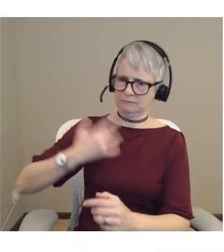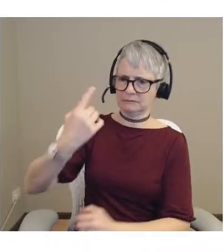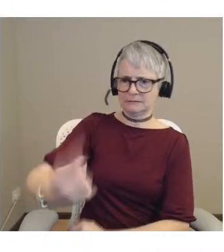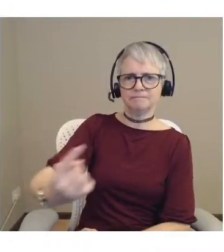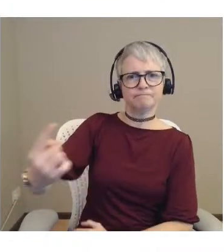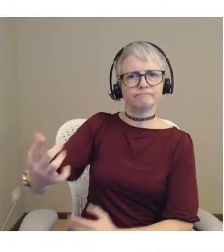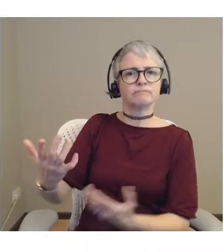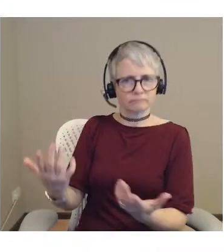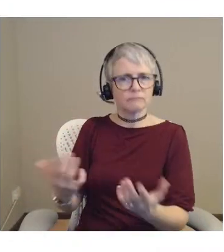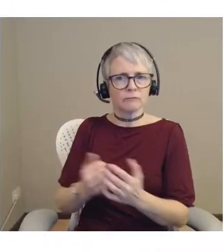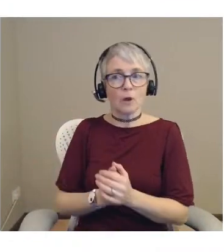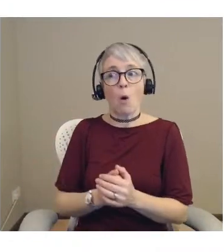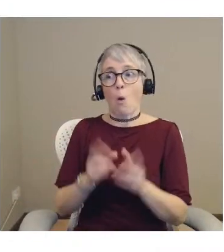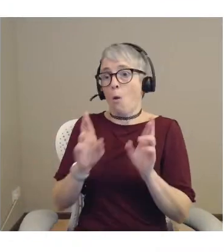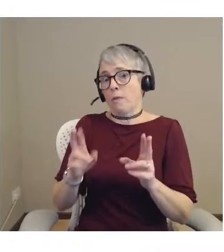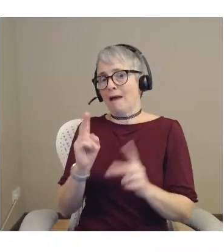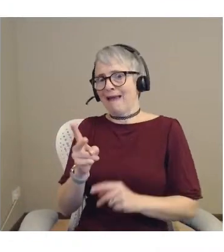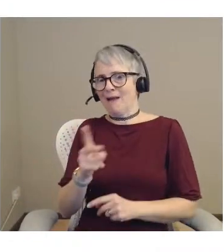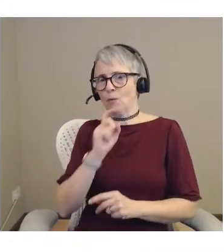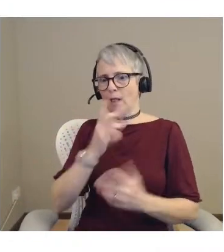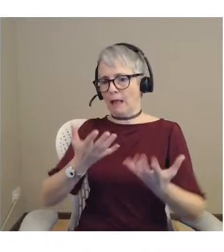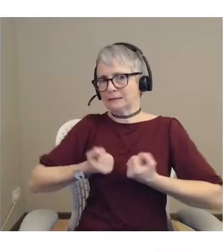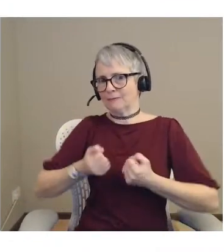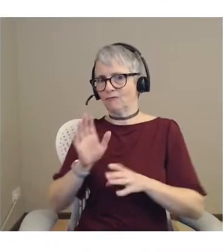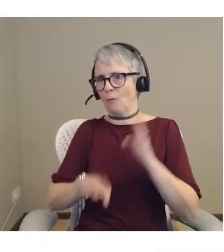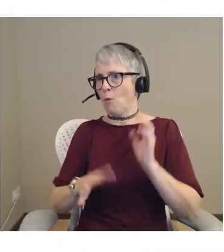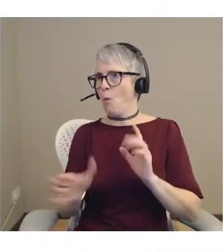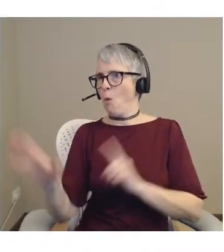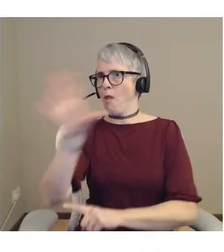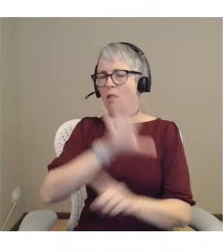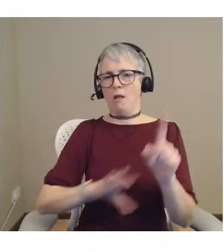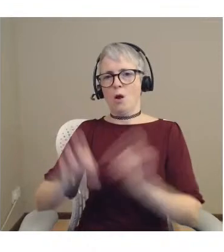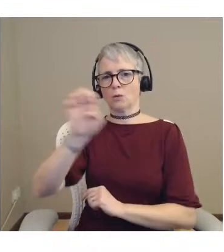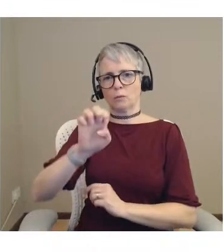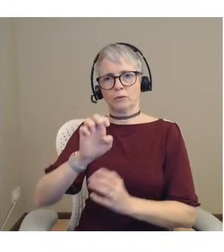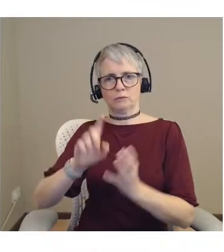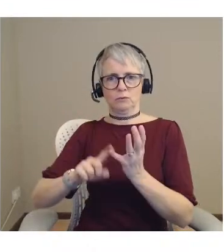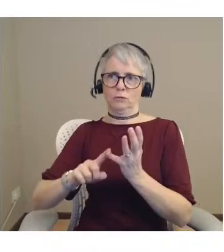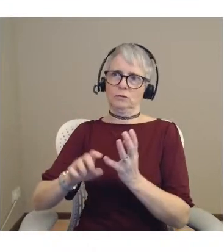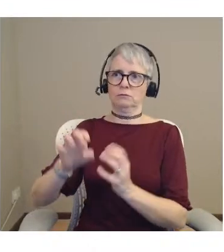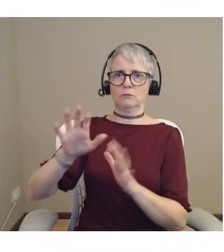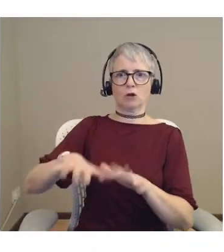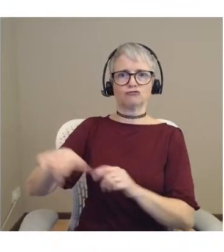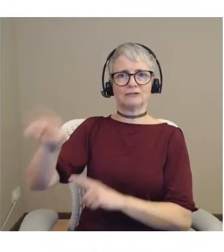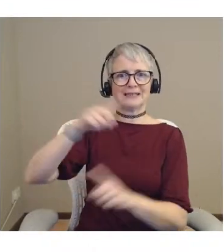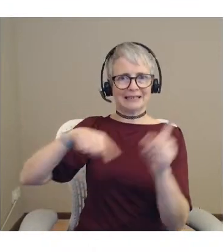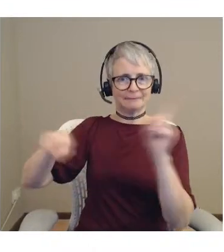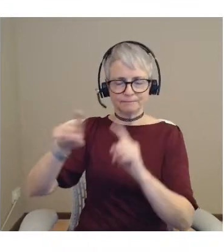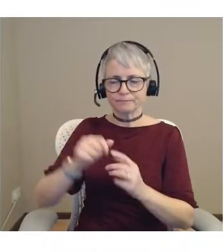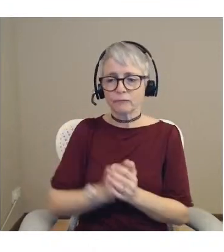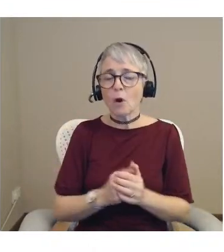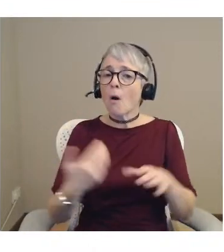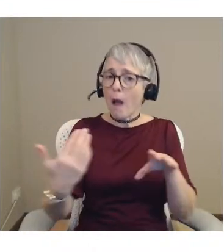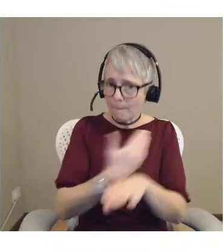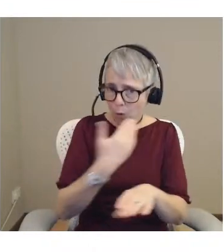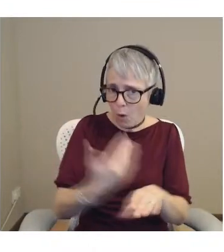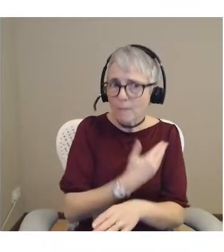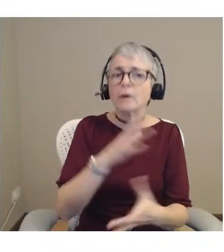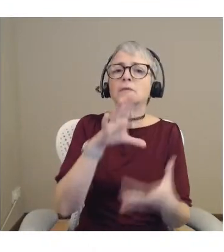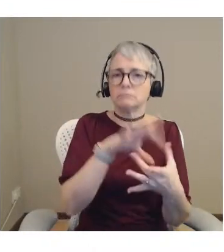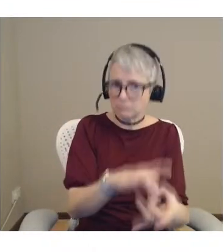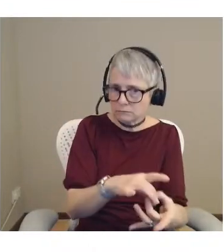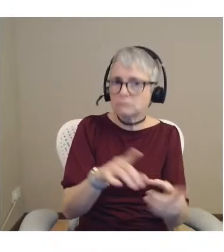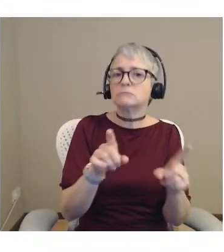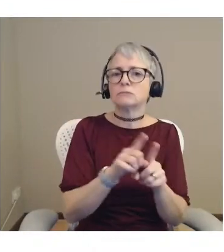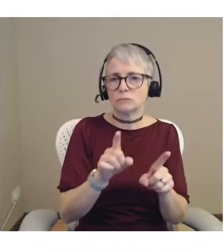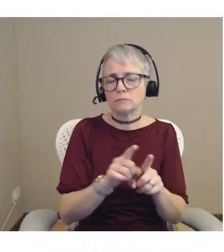all countries. Then obviously employment is an important objective as well of this strategy, as unfortunately